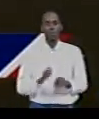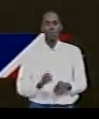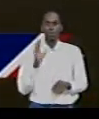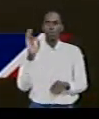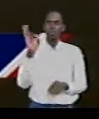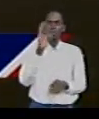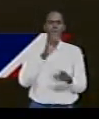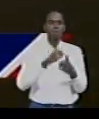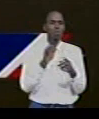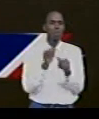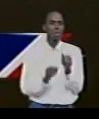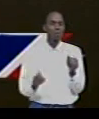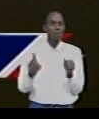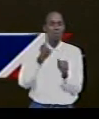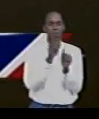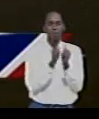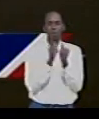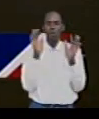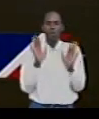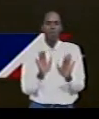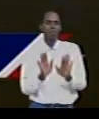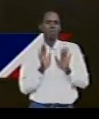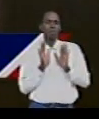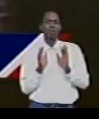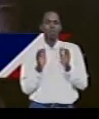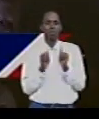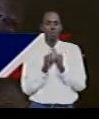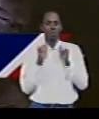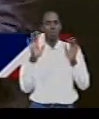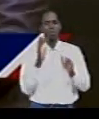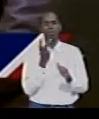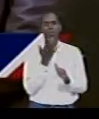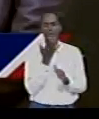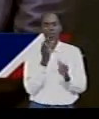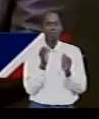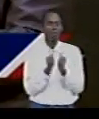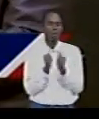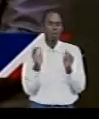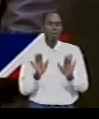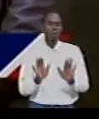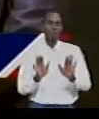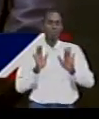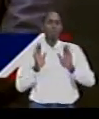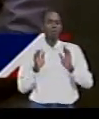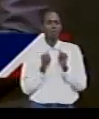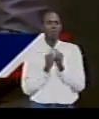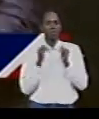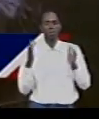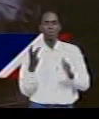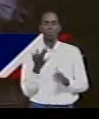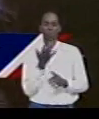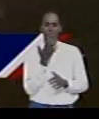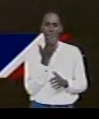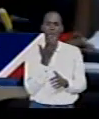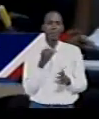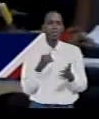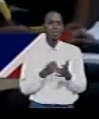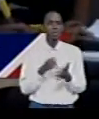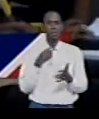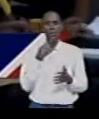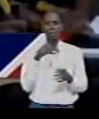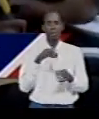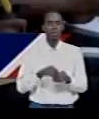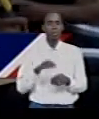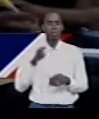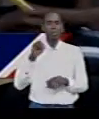creature without fear, without favor, without fear, without favor. It tells us